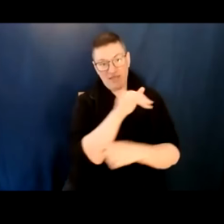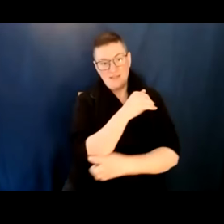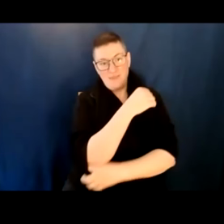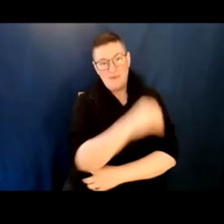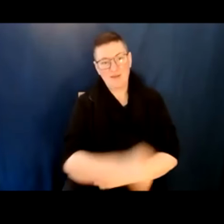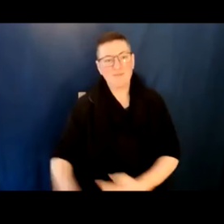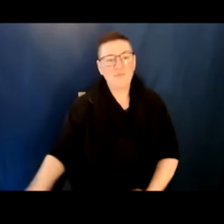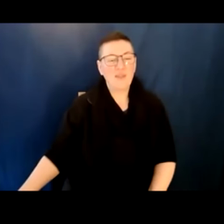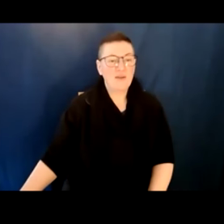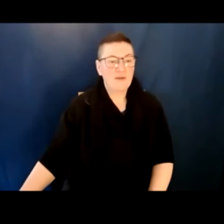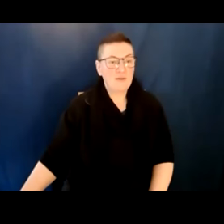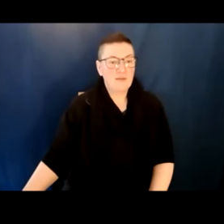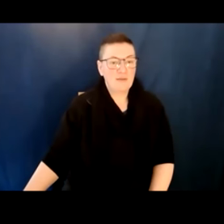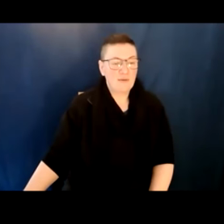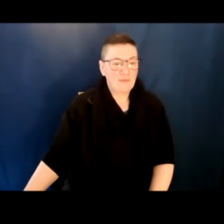fit with this submapping.